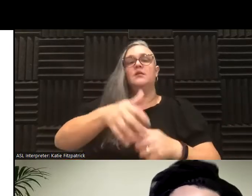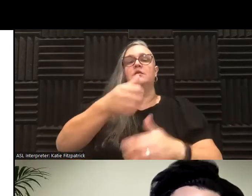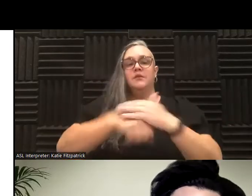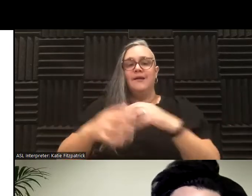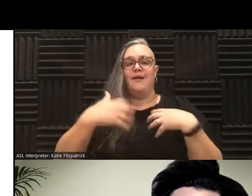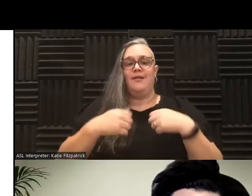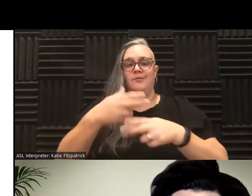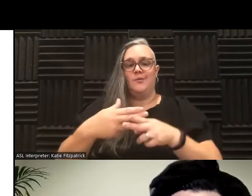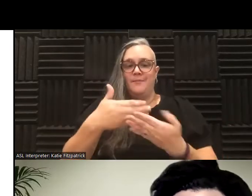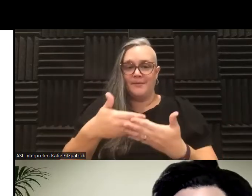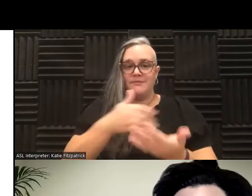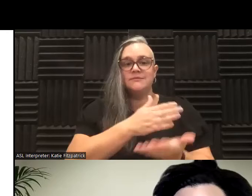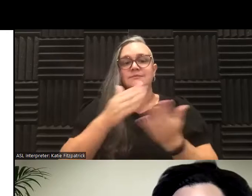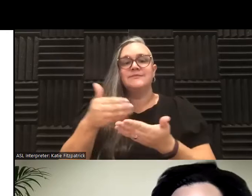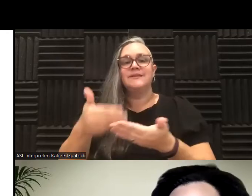behavioral well-being.